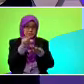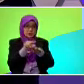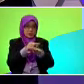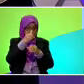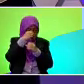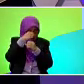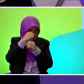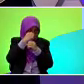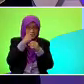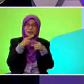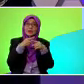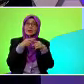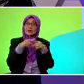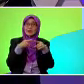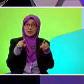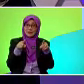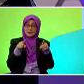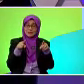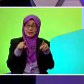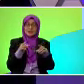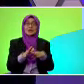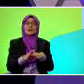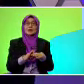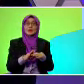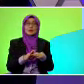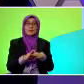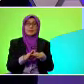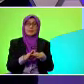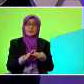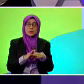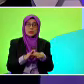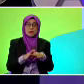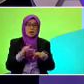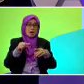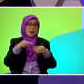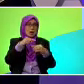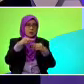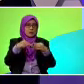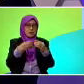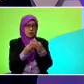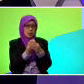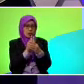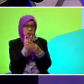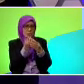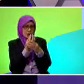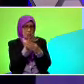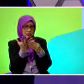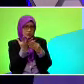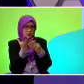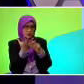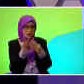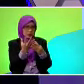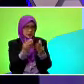of microorganism is really small. But when together, when they grow not in hundreds, not